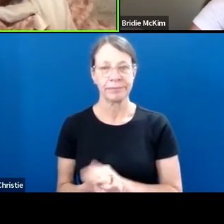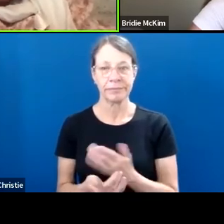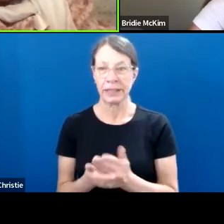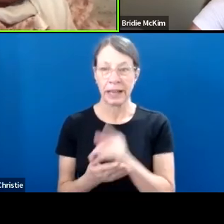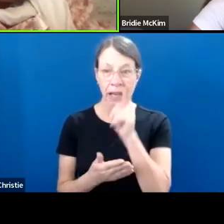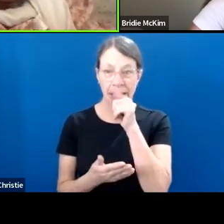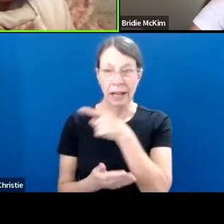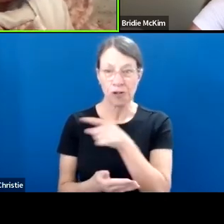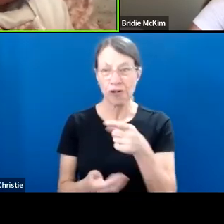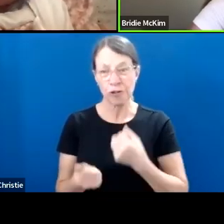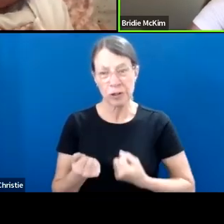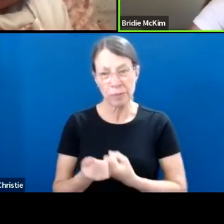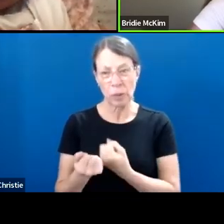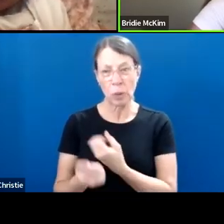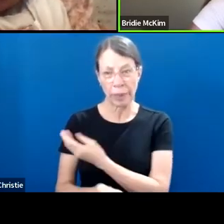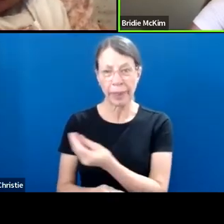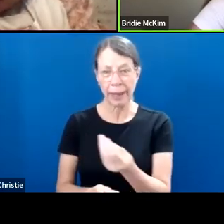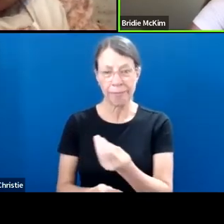supportive of that.